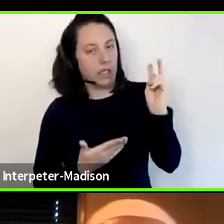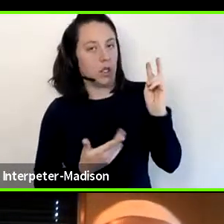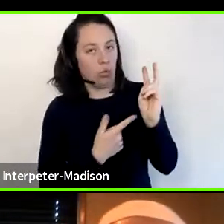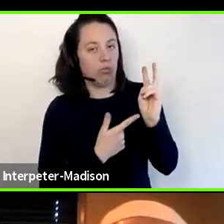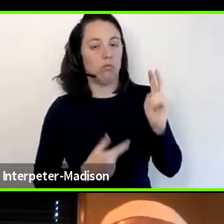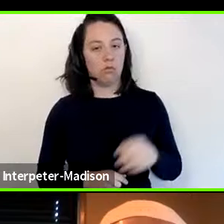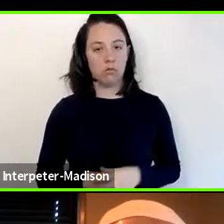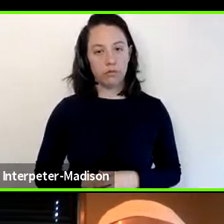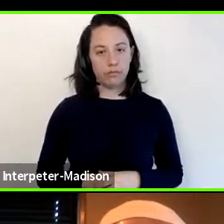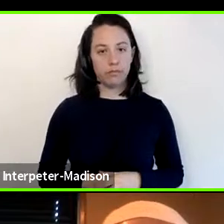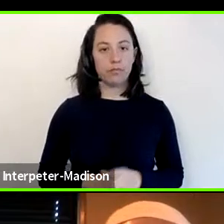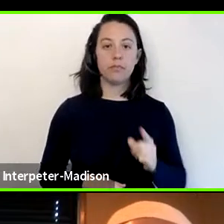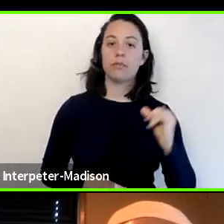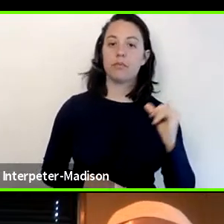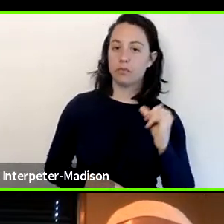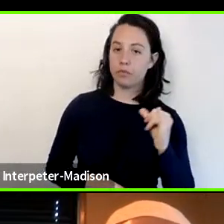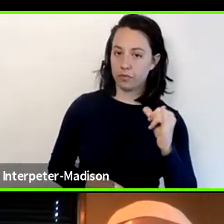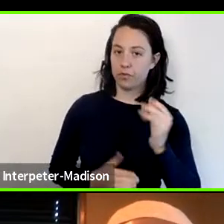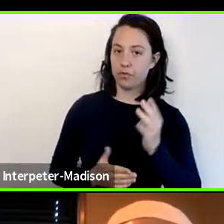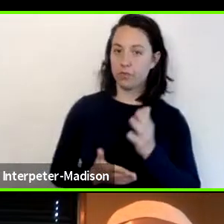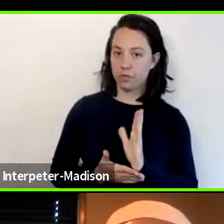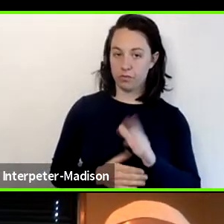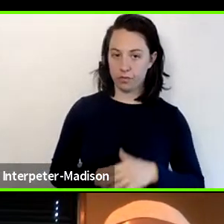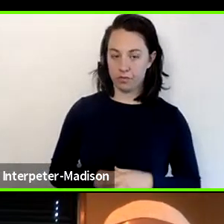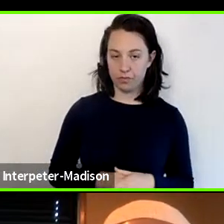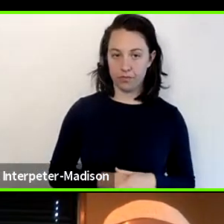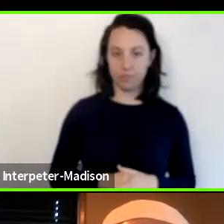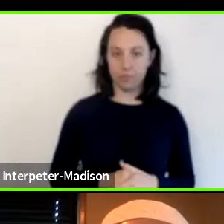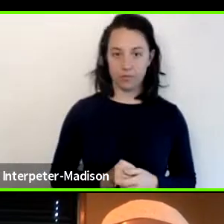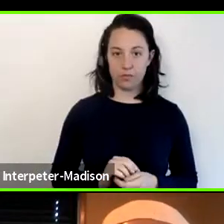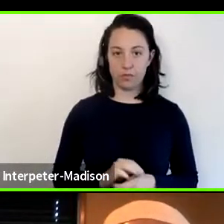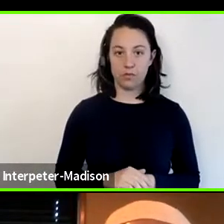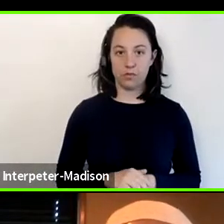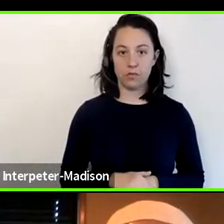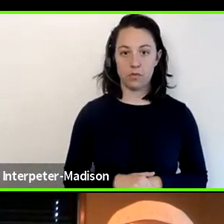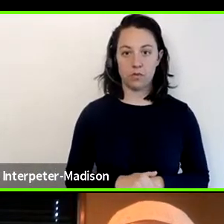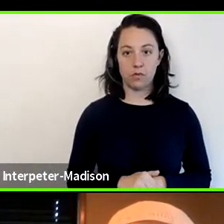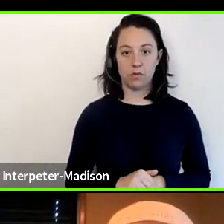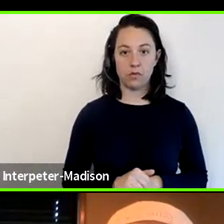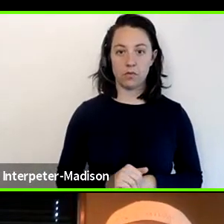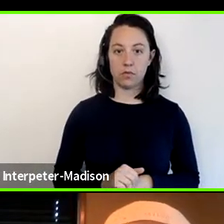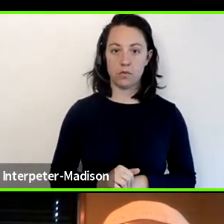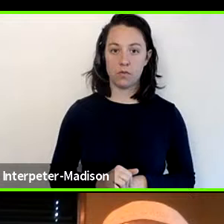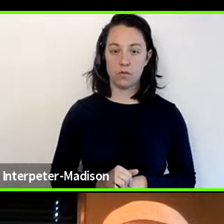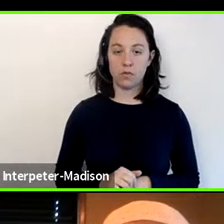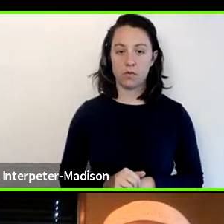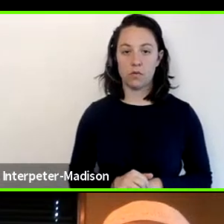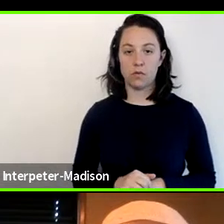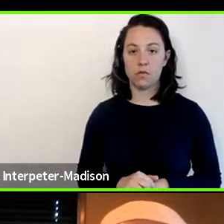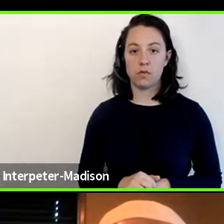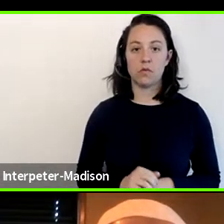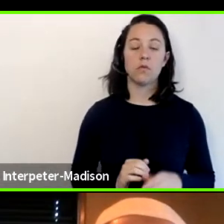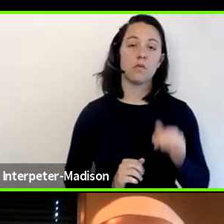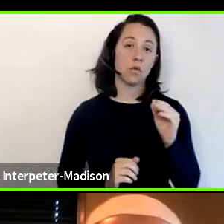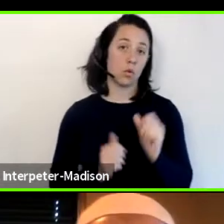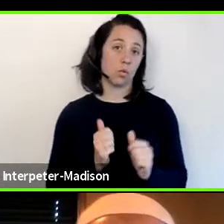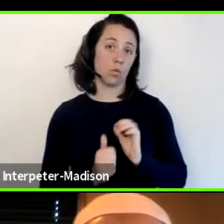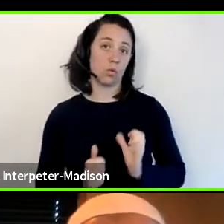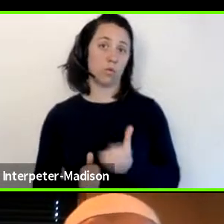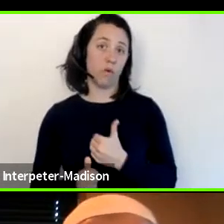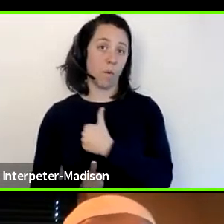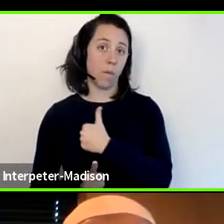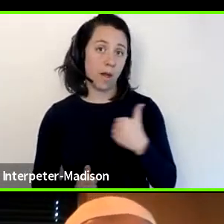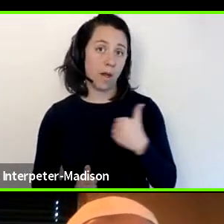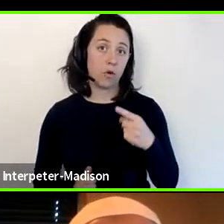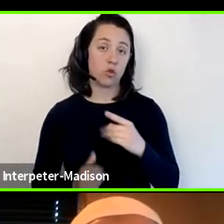I guess that with the same concept, the next question, most of our members of our community, as you know, we